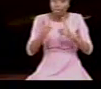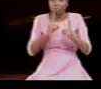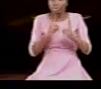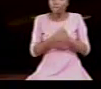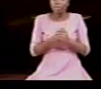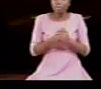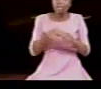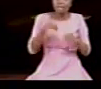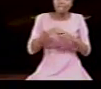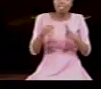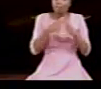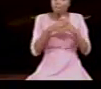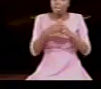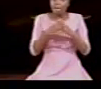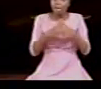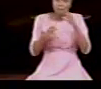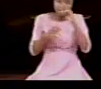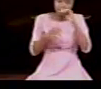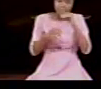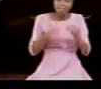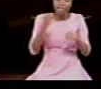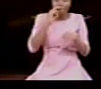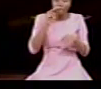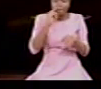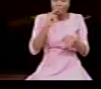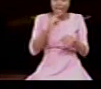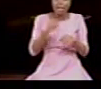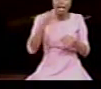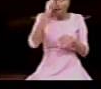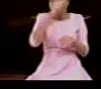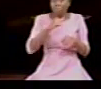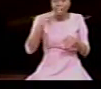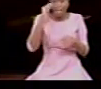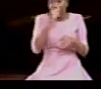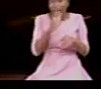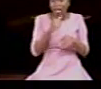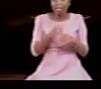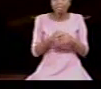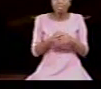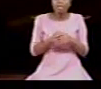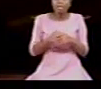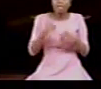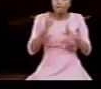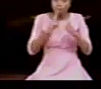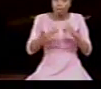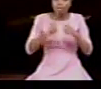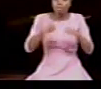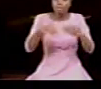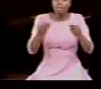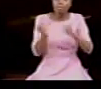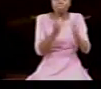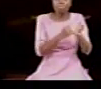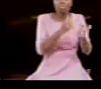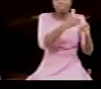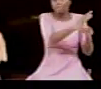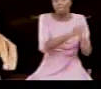America there, you are in London, you are in Nigeria, you are in Africa, talking until you give. Throw it away, it's